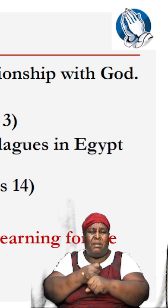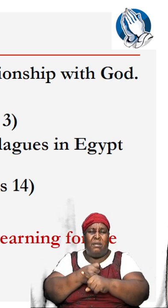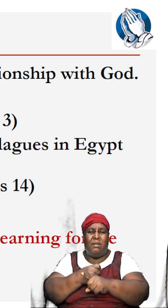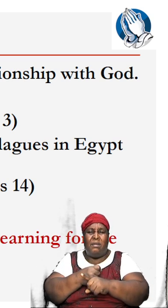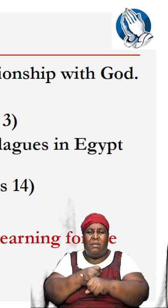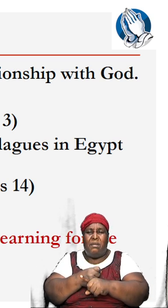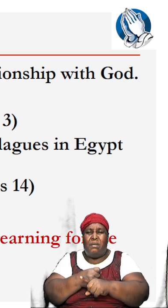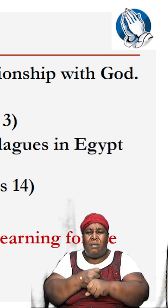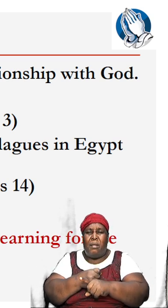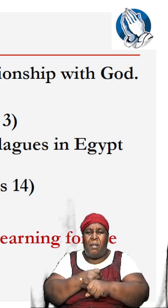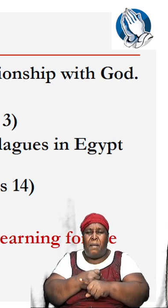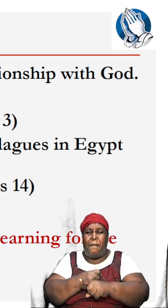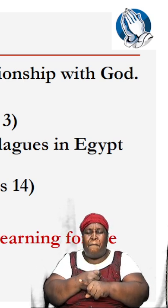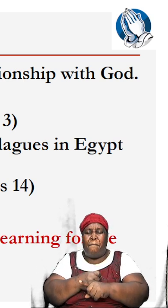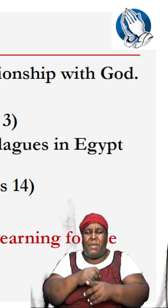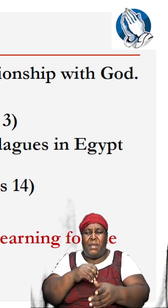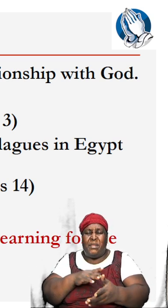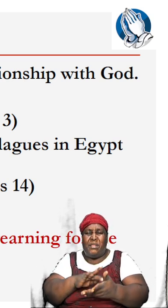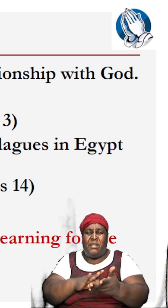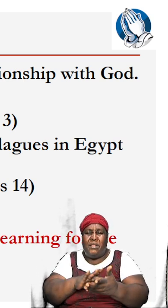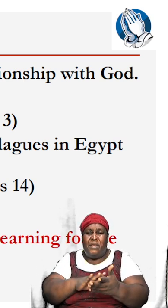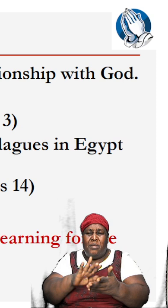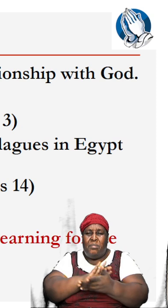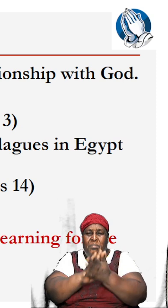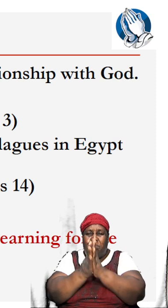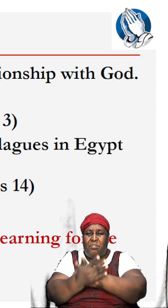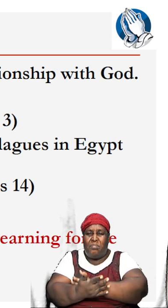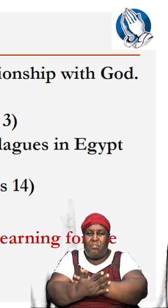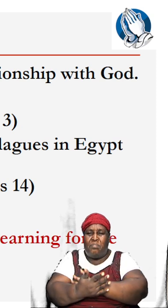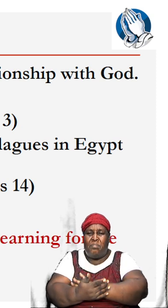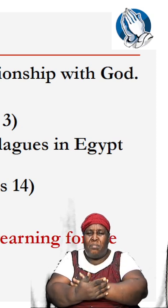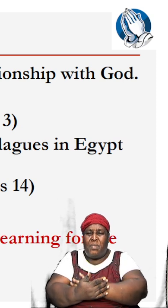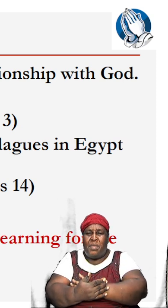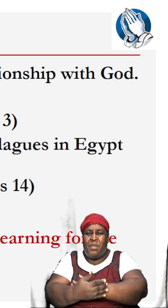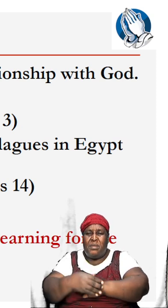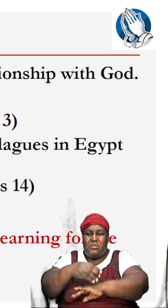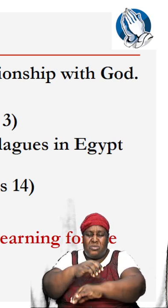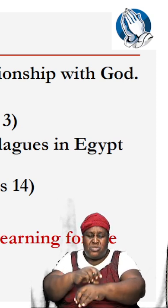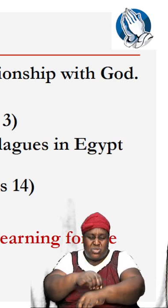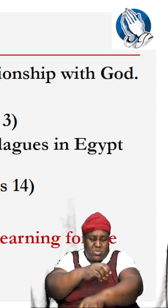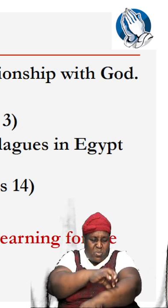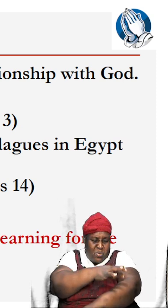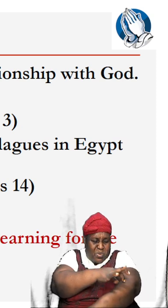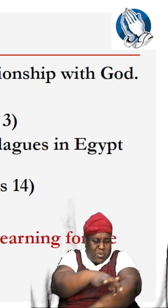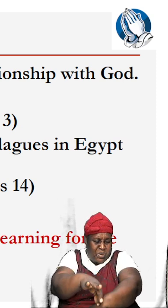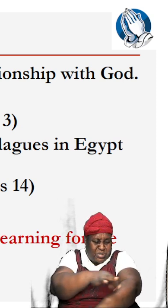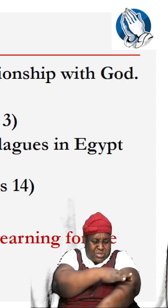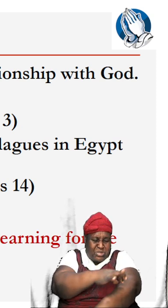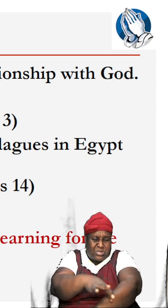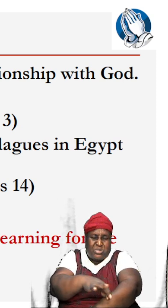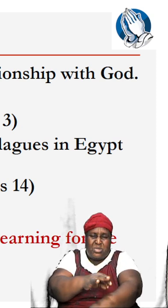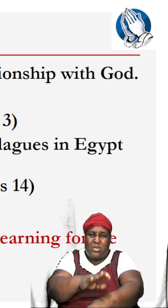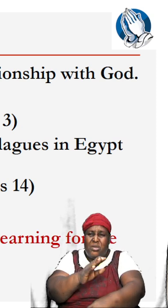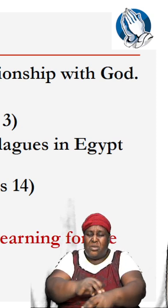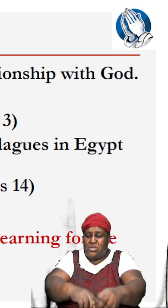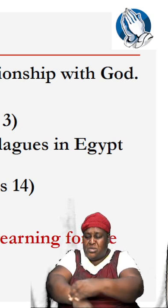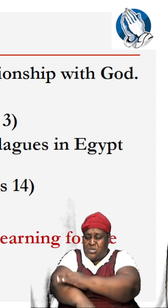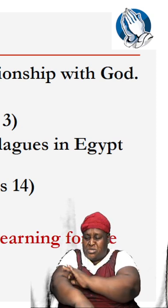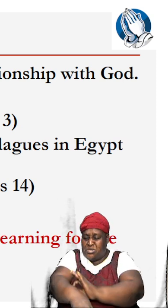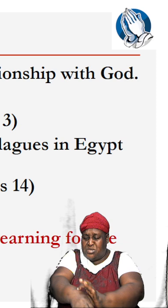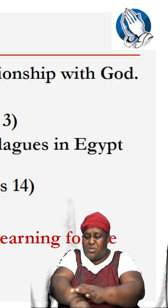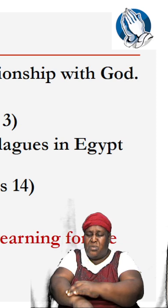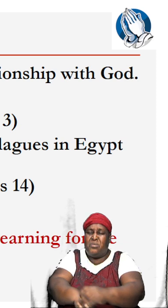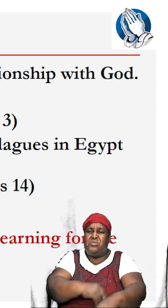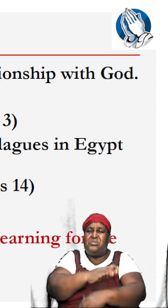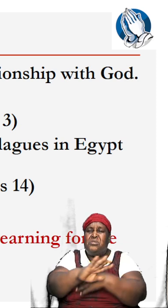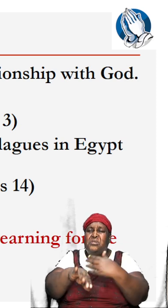of medicine and peace. What did God do? God put boils and sores upon the Egyptian. Moses was seeing all of